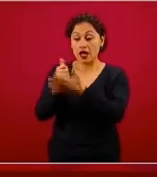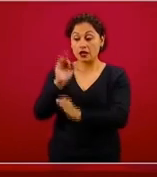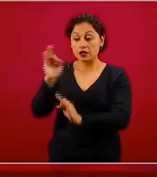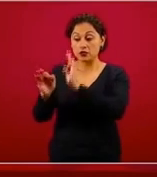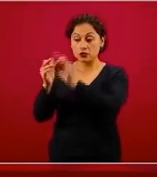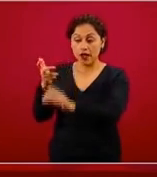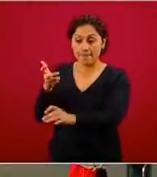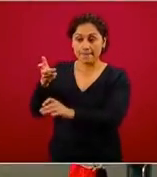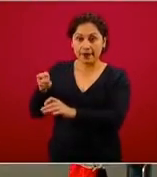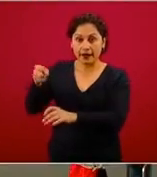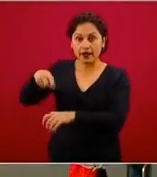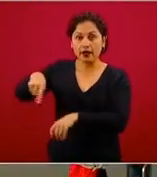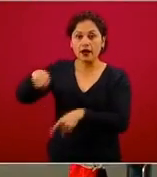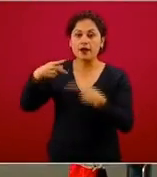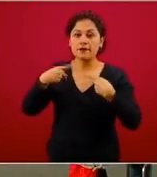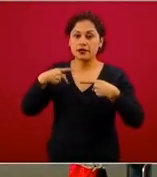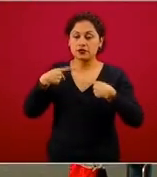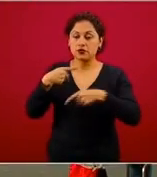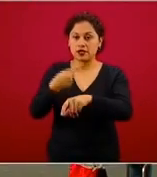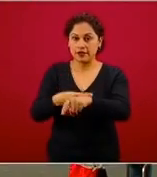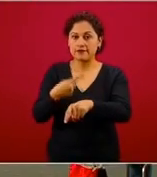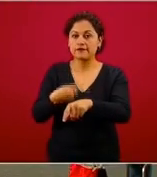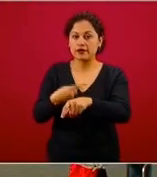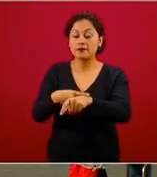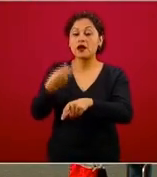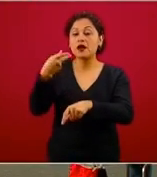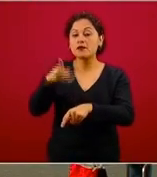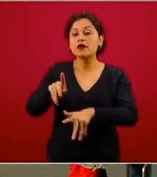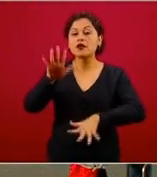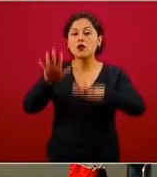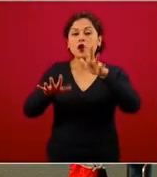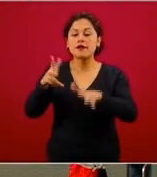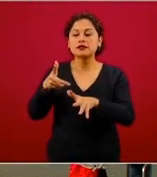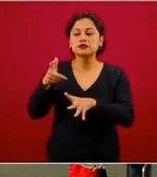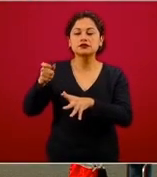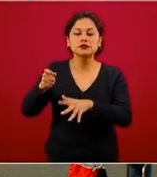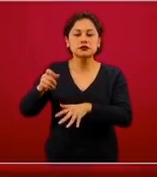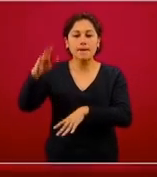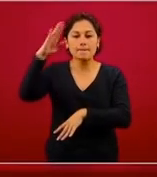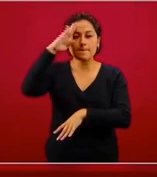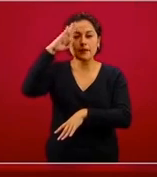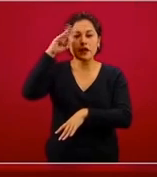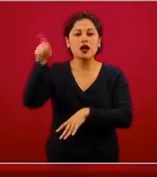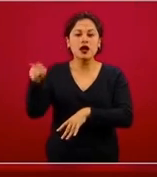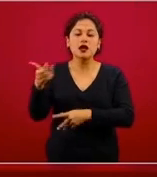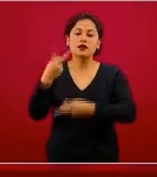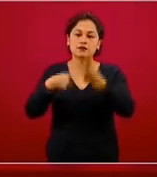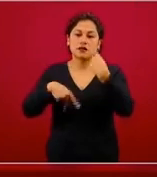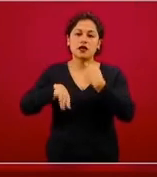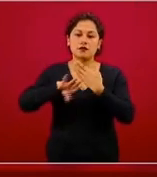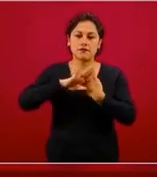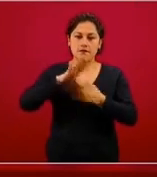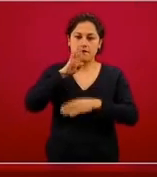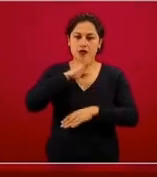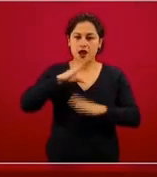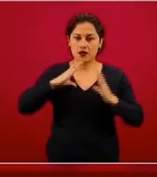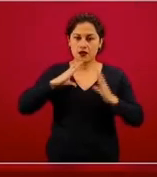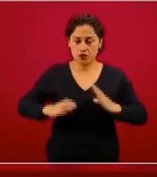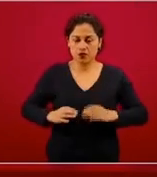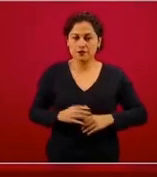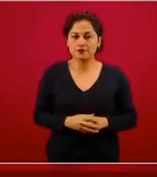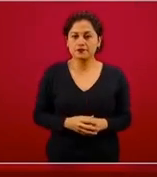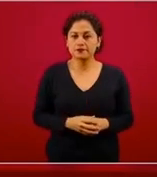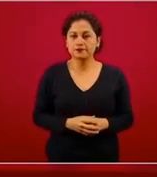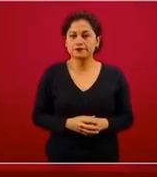ante una patients situación. don't Si se pone en receive their exceso, medicine, they sabemos could die. muchos de If sus they get efectos. too much, there's Aquí also a en poor un effect. principio, analizando